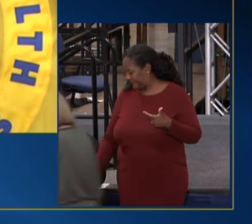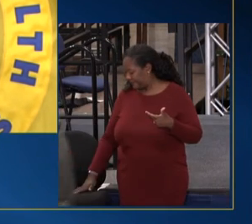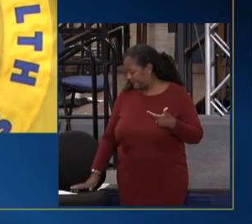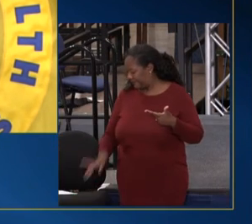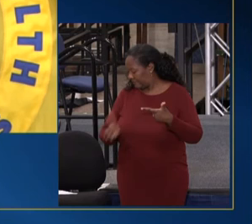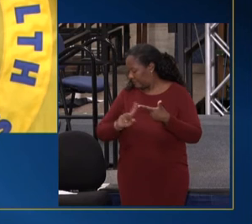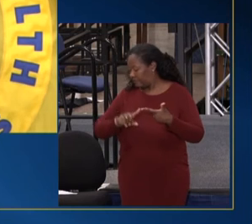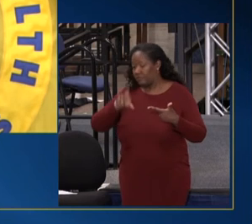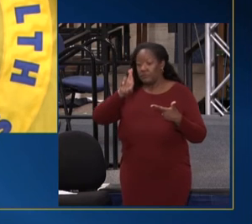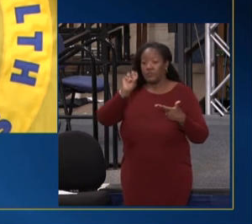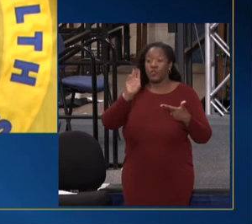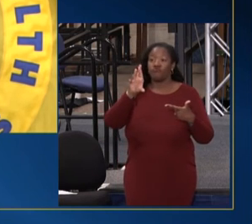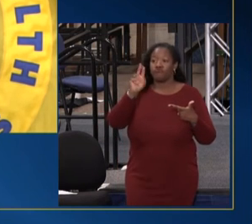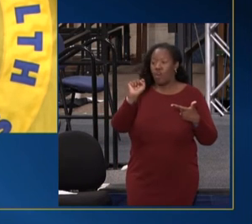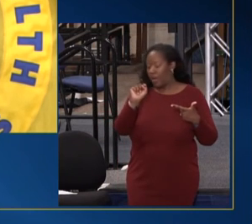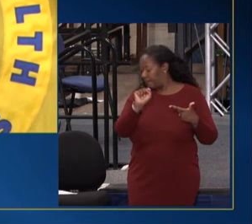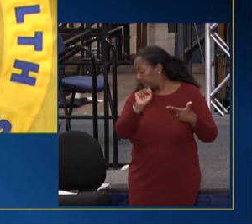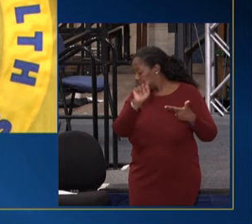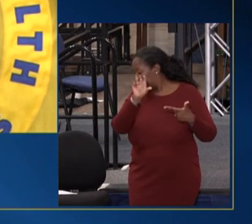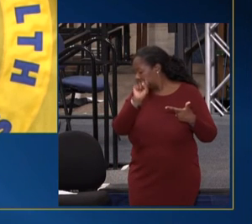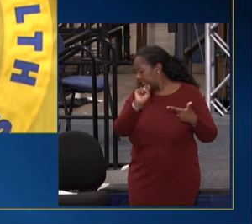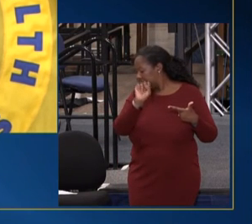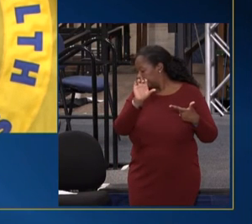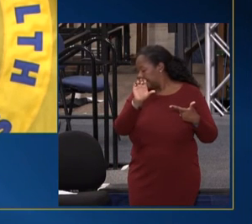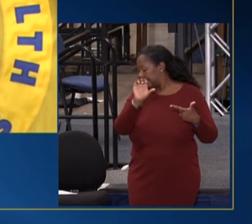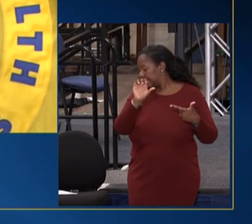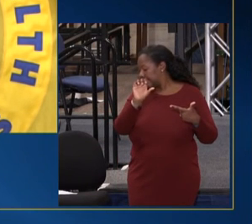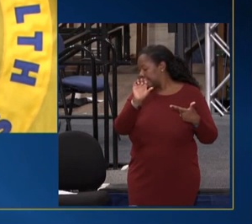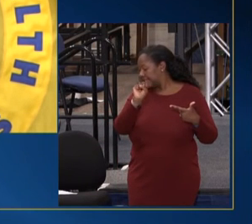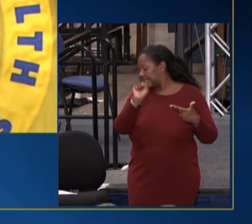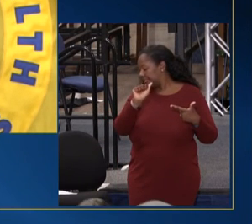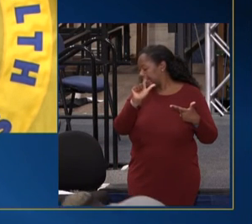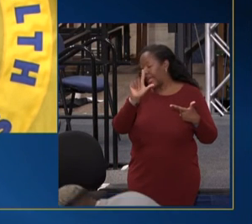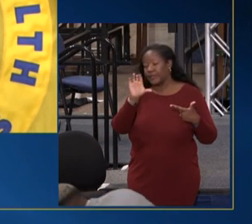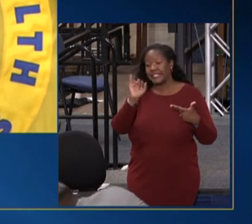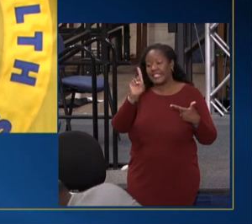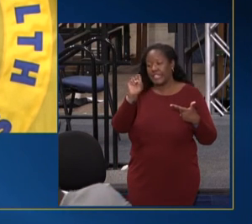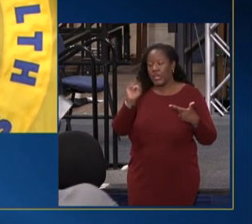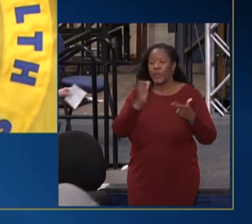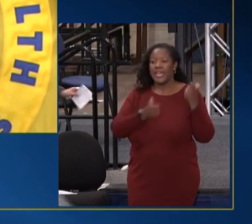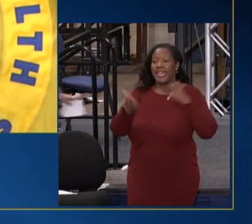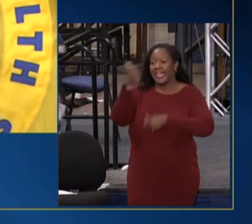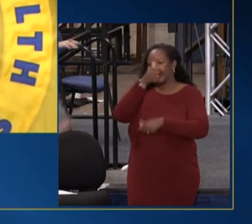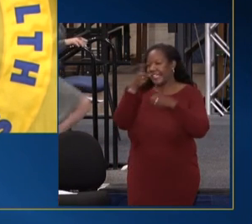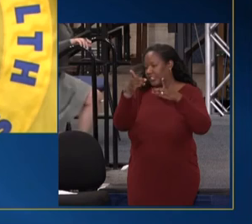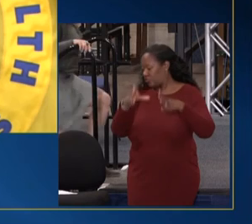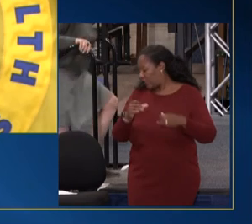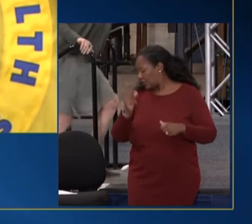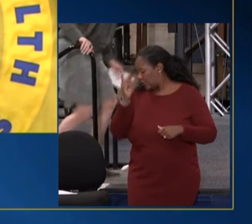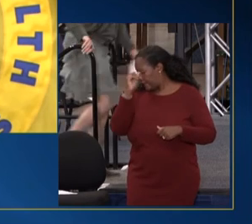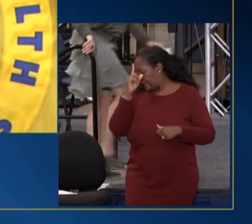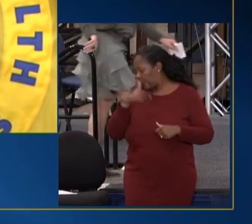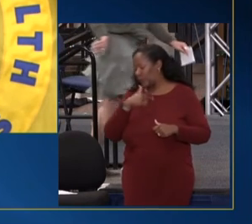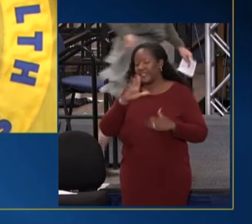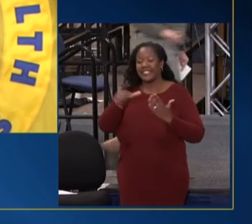We have Robert Salcido, Executive Director, the Center of Pride Center in San Antonio.